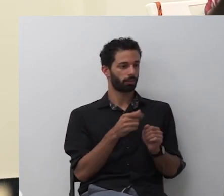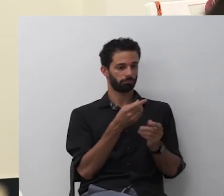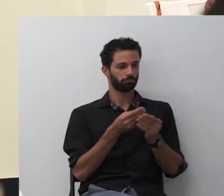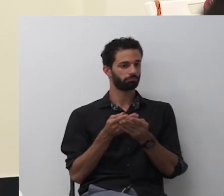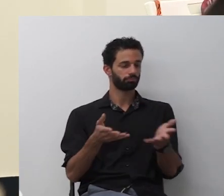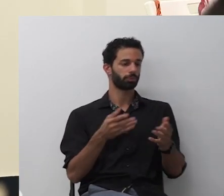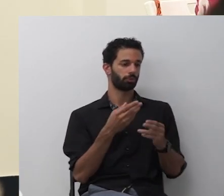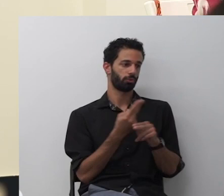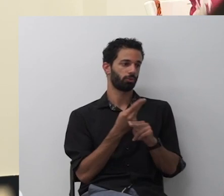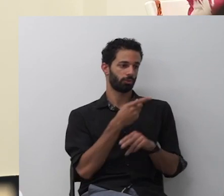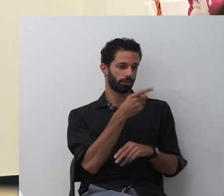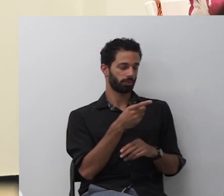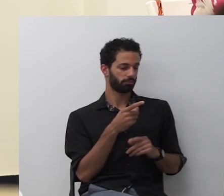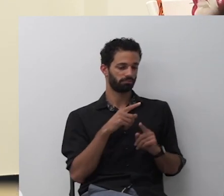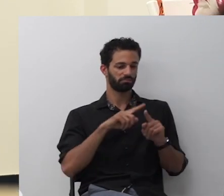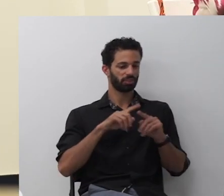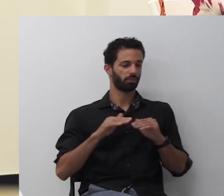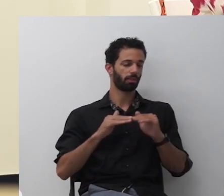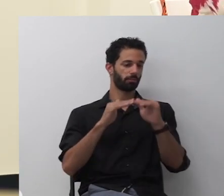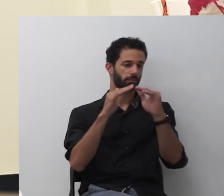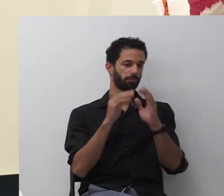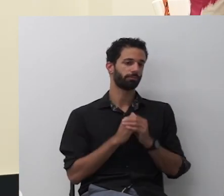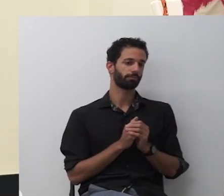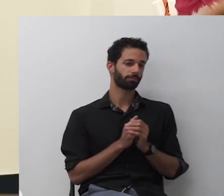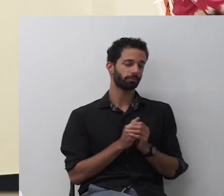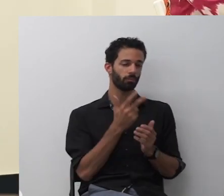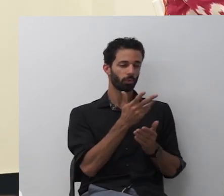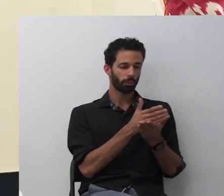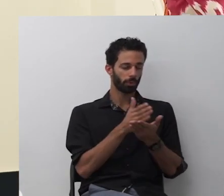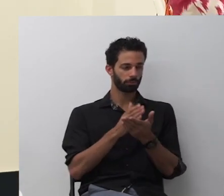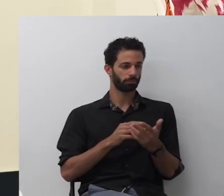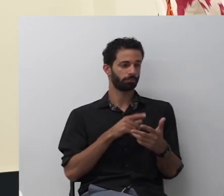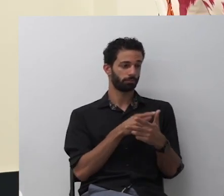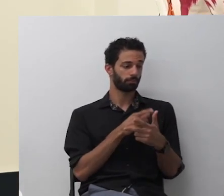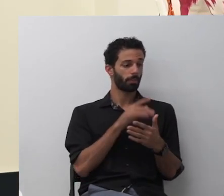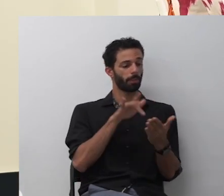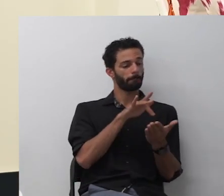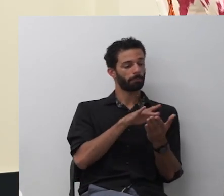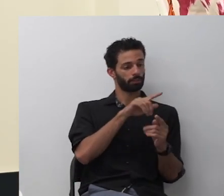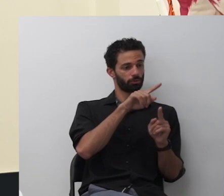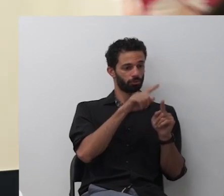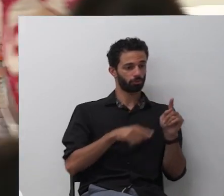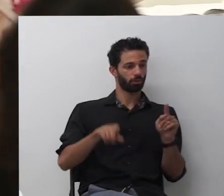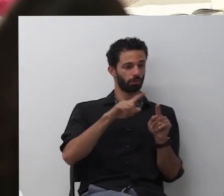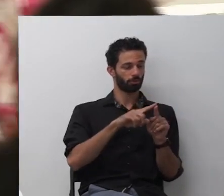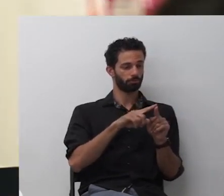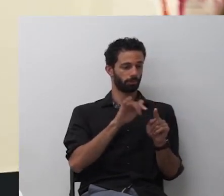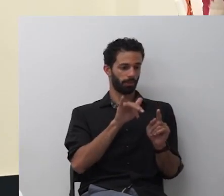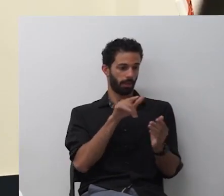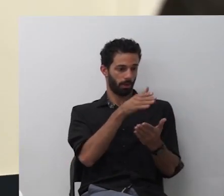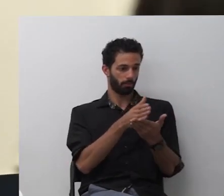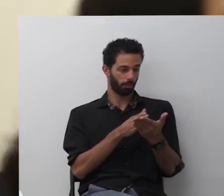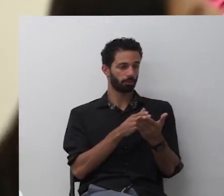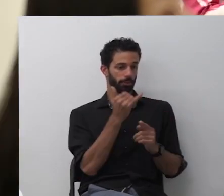levels. There are 3 components to it. So if you look in the middle circle, that particular component,